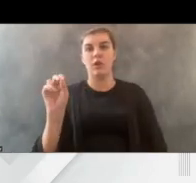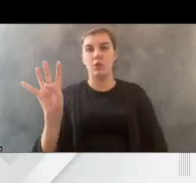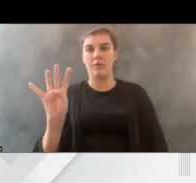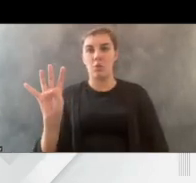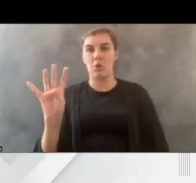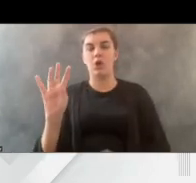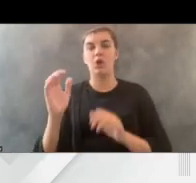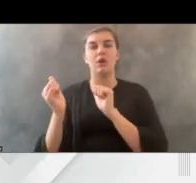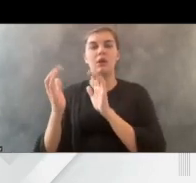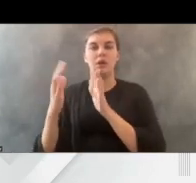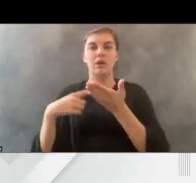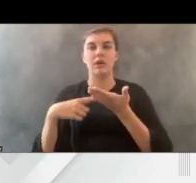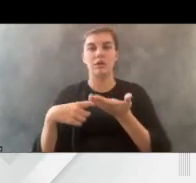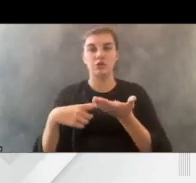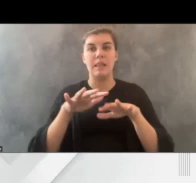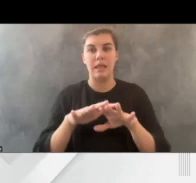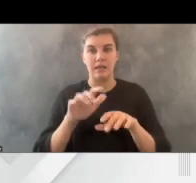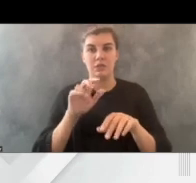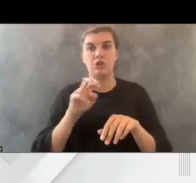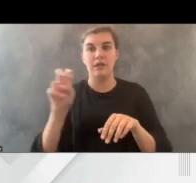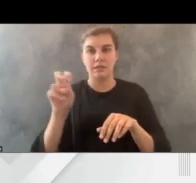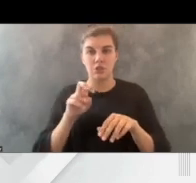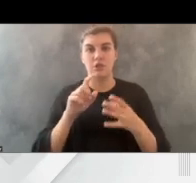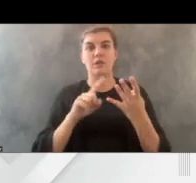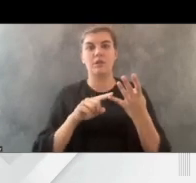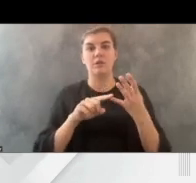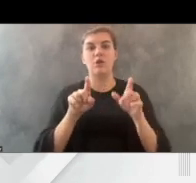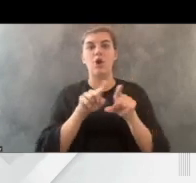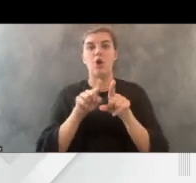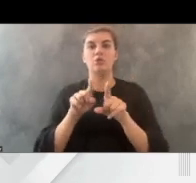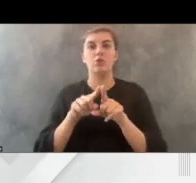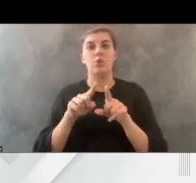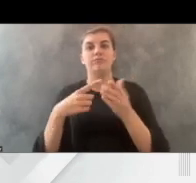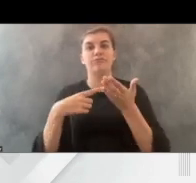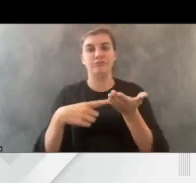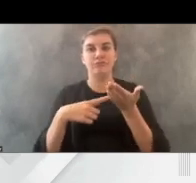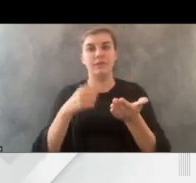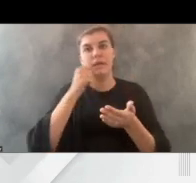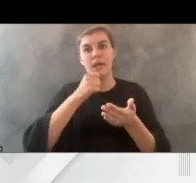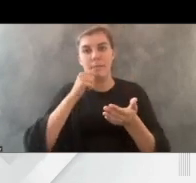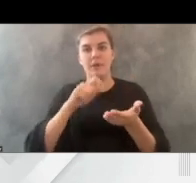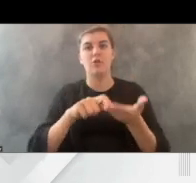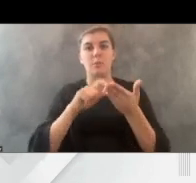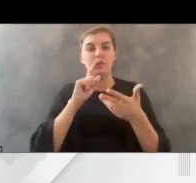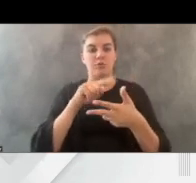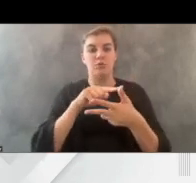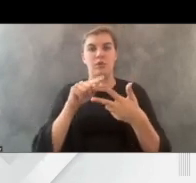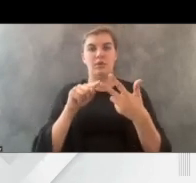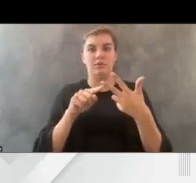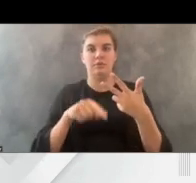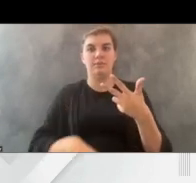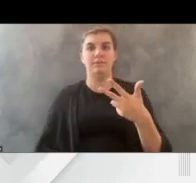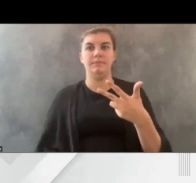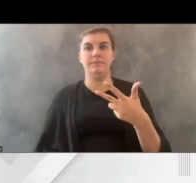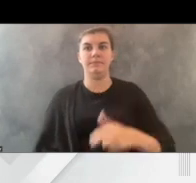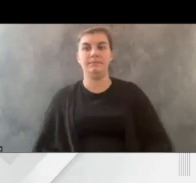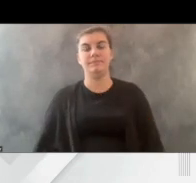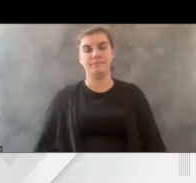crossings. The minimum continuous clear width of an alternate pedestrian access route is 48